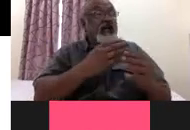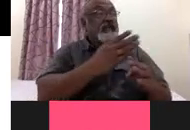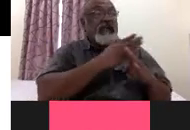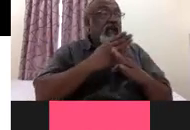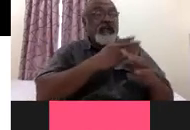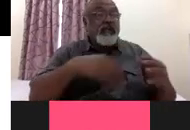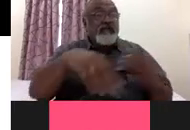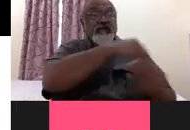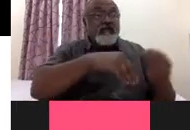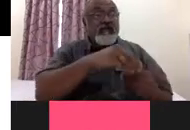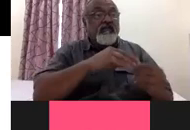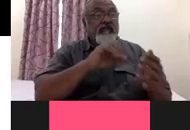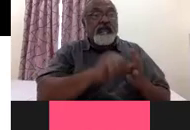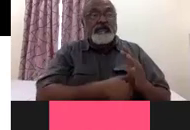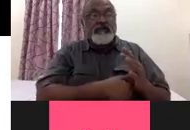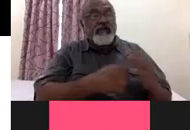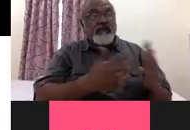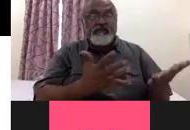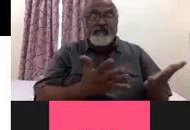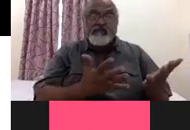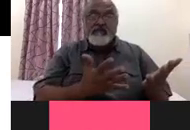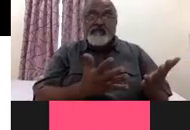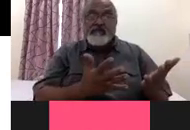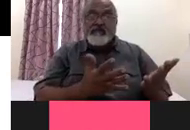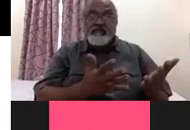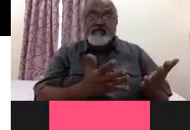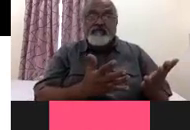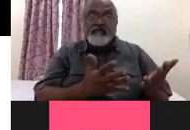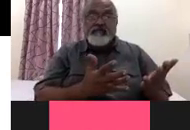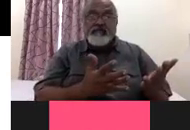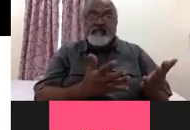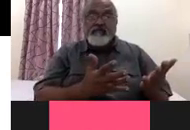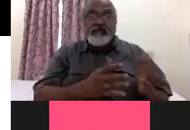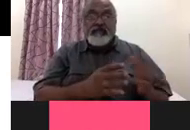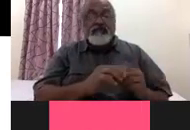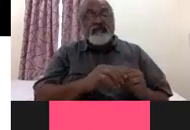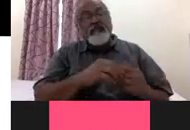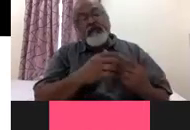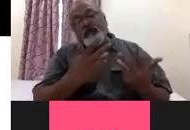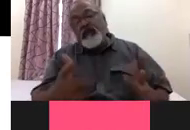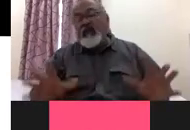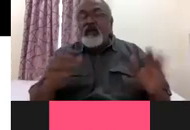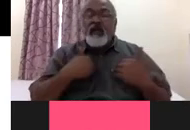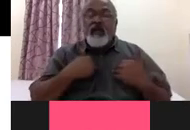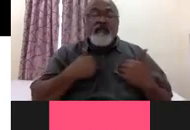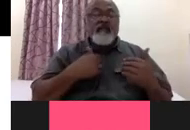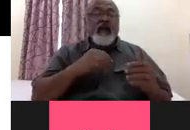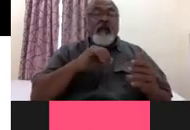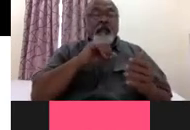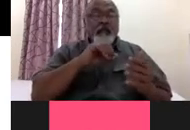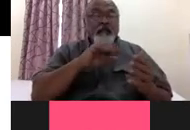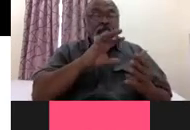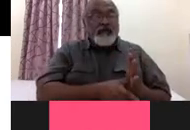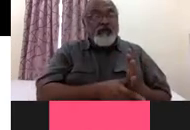things differently, you learn differently. It's personal. We all will have some form of impairment. that is personal. That is not